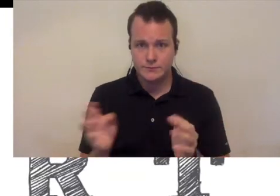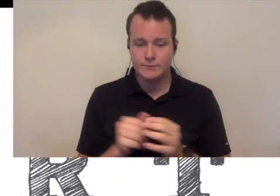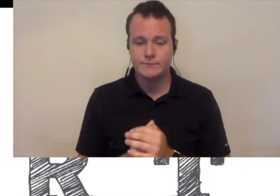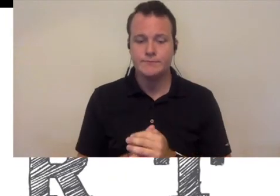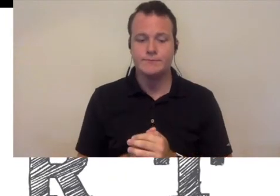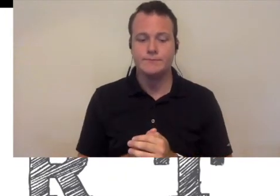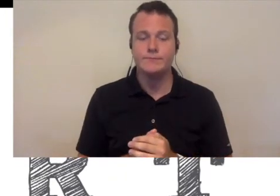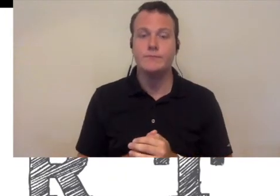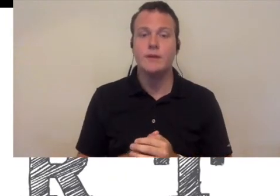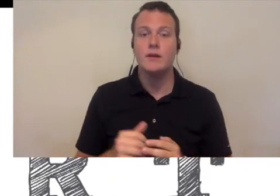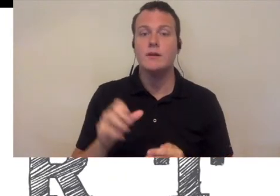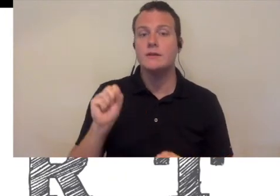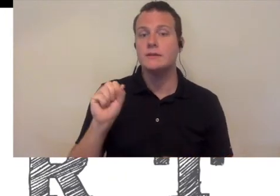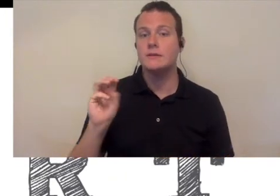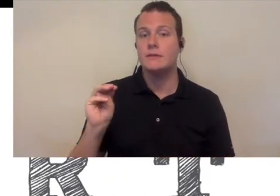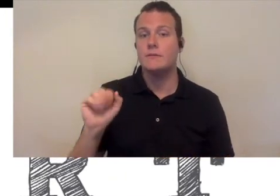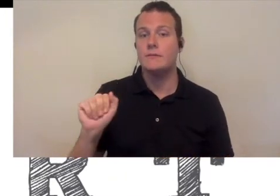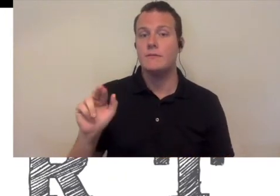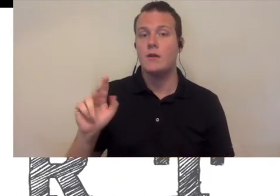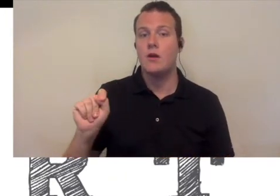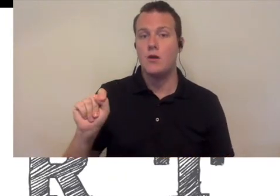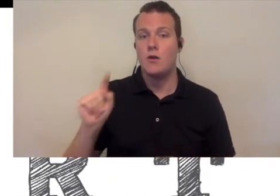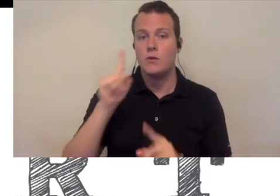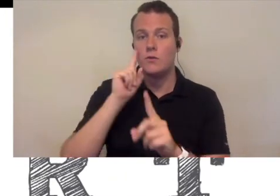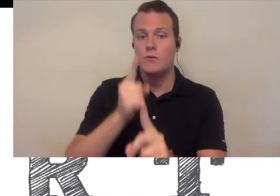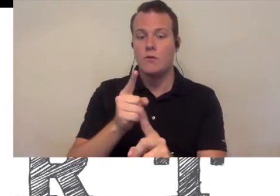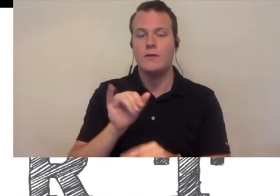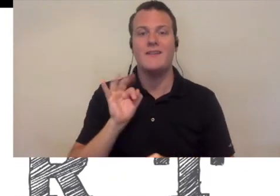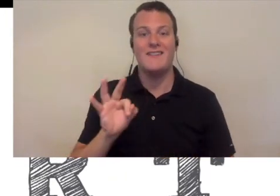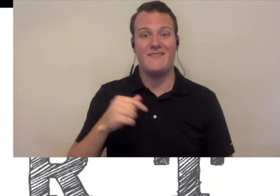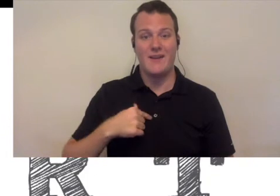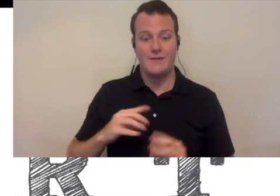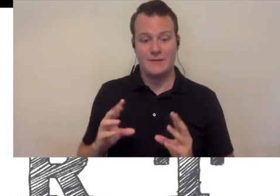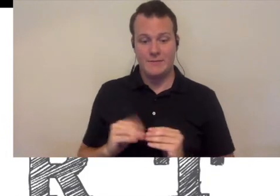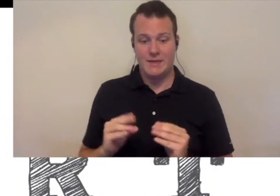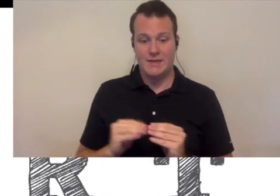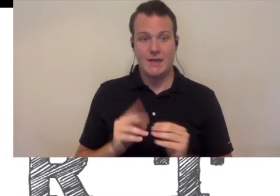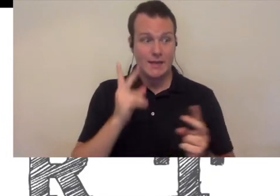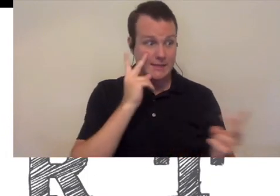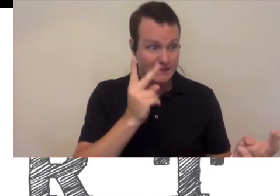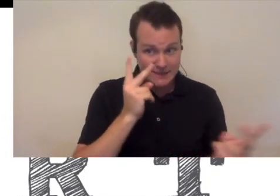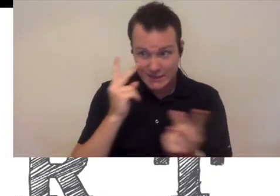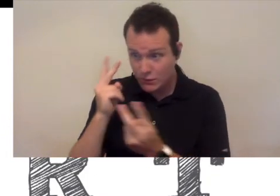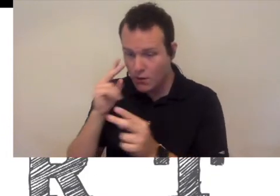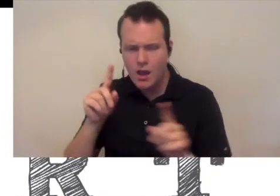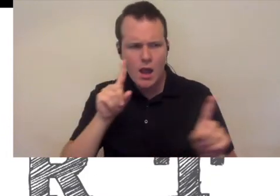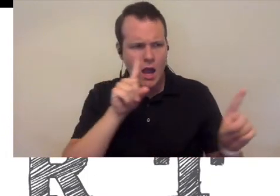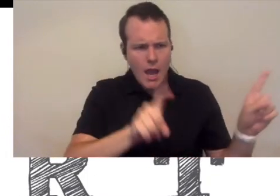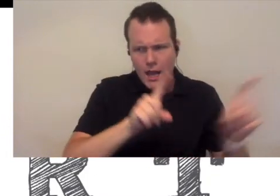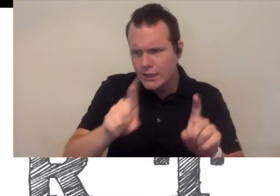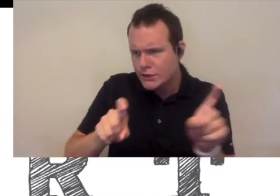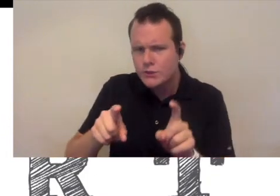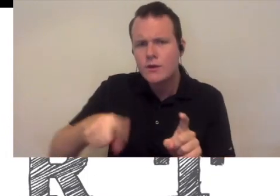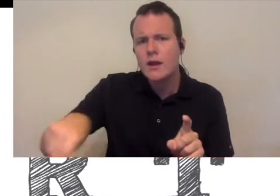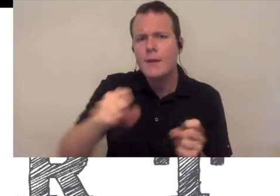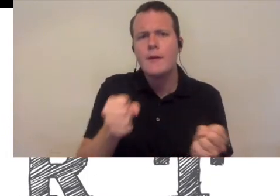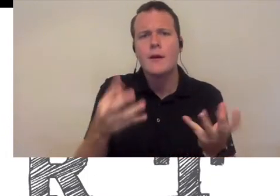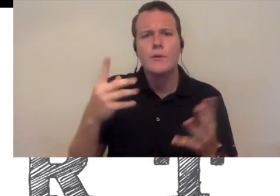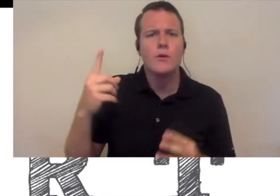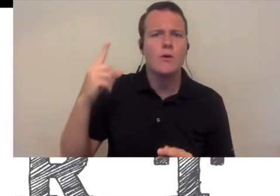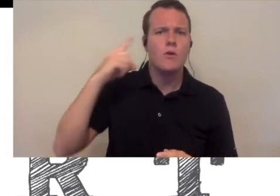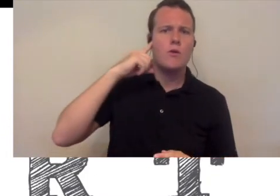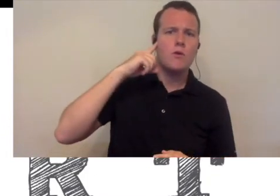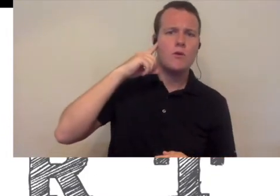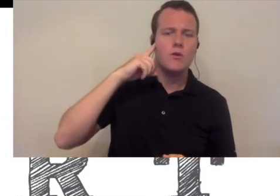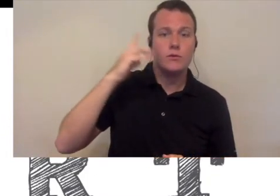goals. If I was sitting in a meeting and I could see everyone, I'd ask you, how many of you have heard of SMART goals? SMART